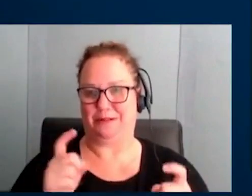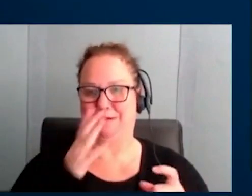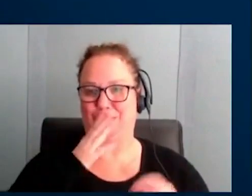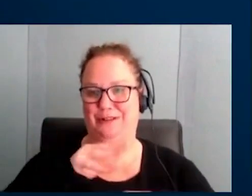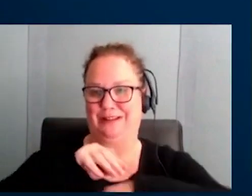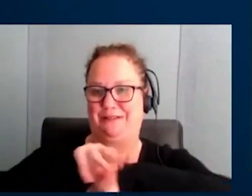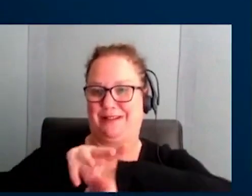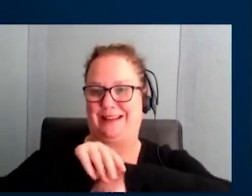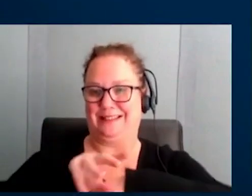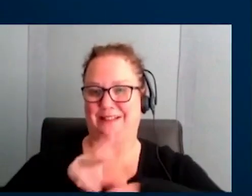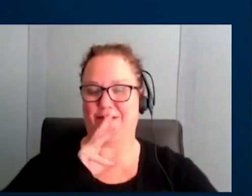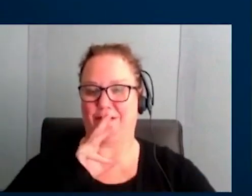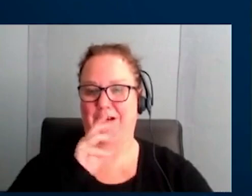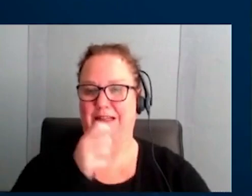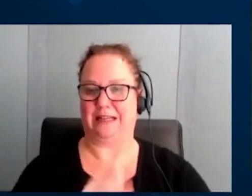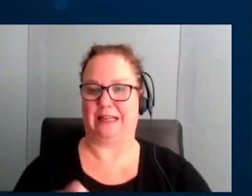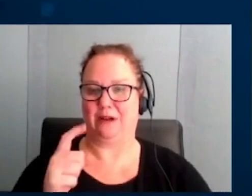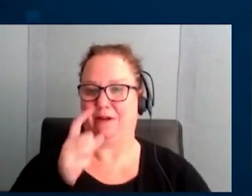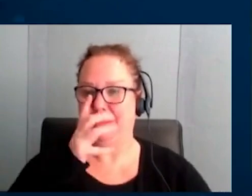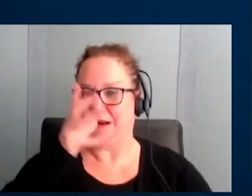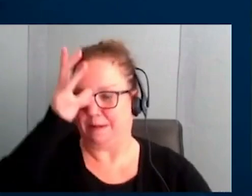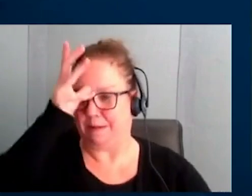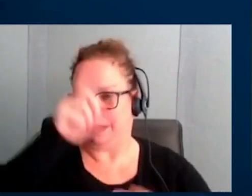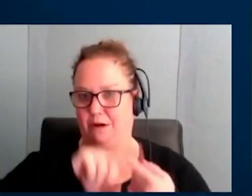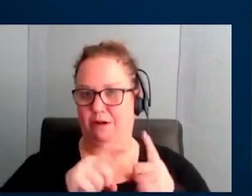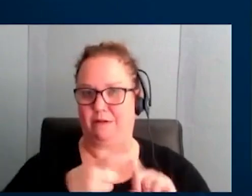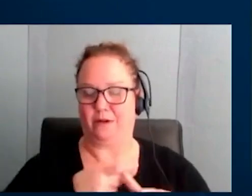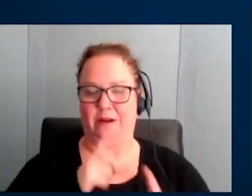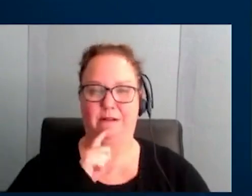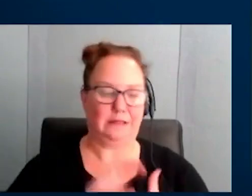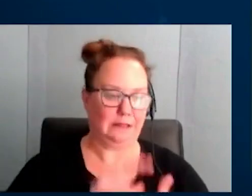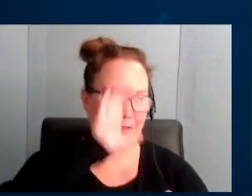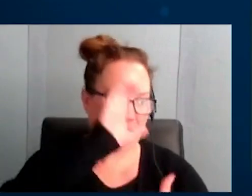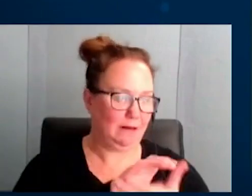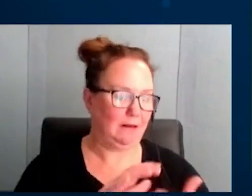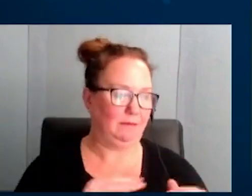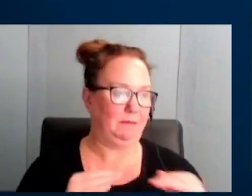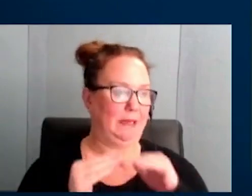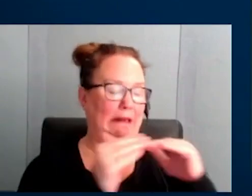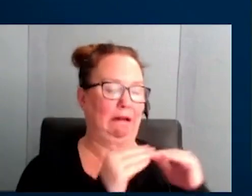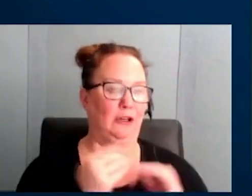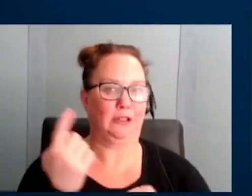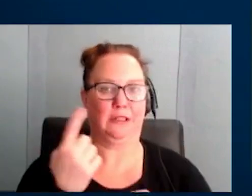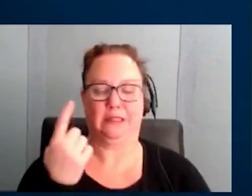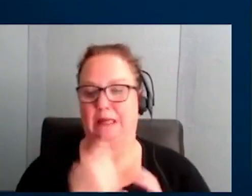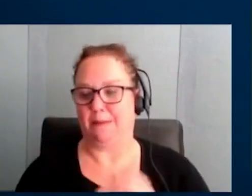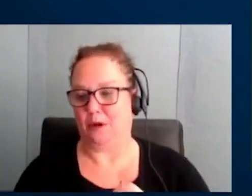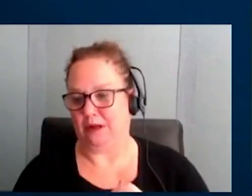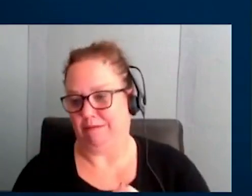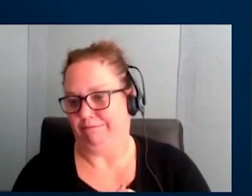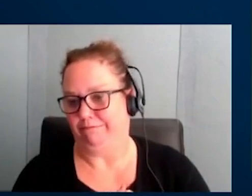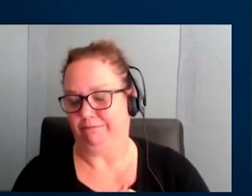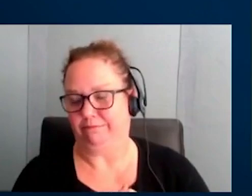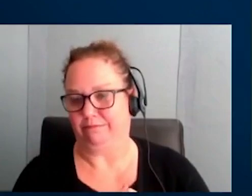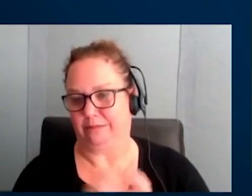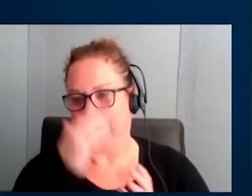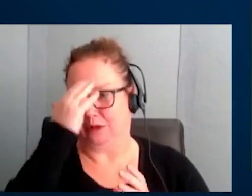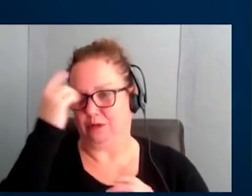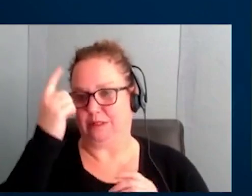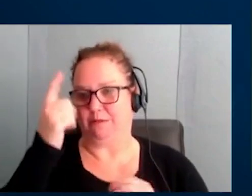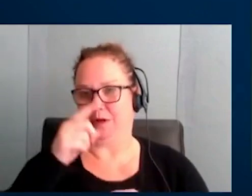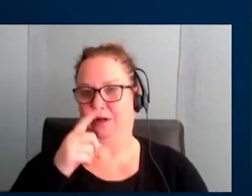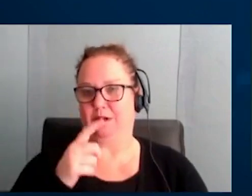could talk to anyone, a parent or a friend or a spouse, colleague of someone who knows someone who was you a year